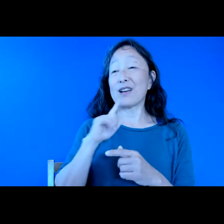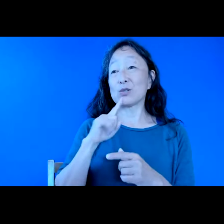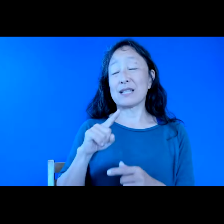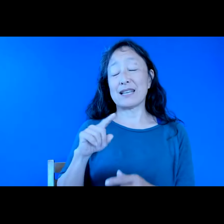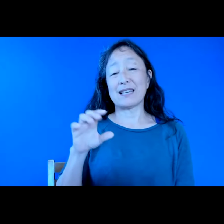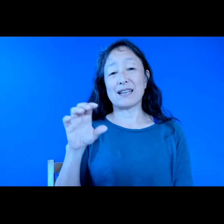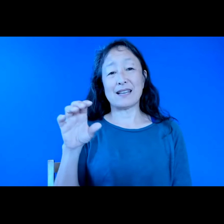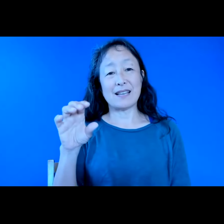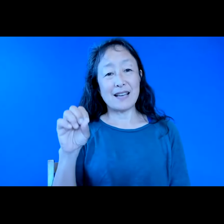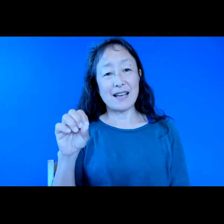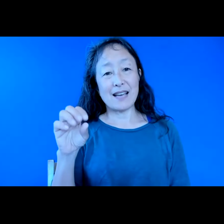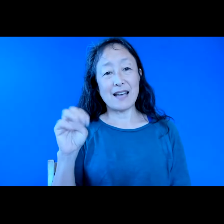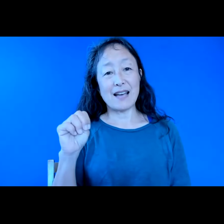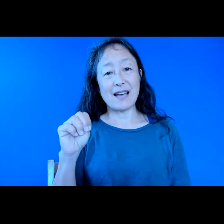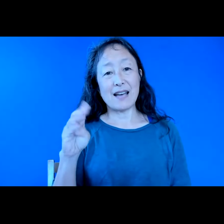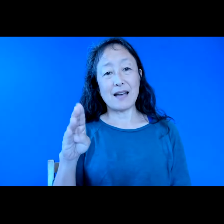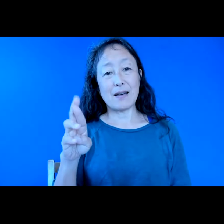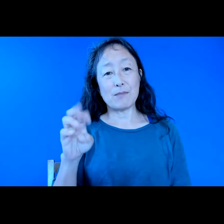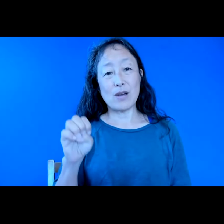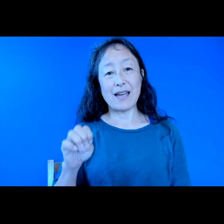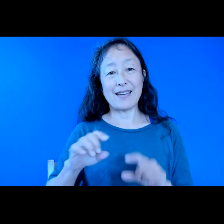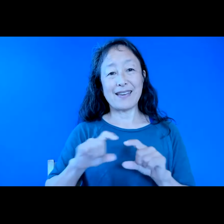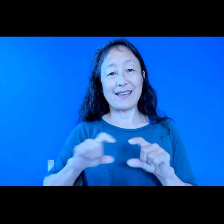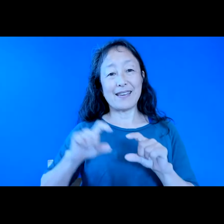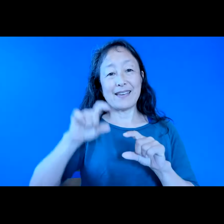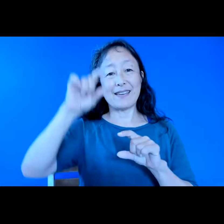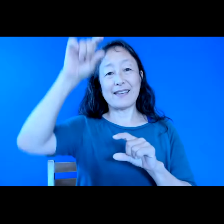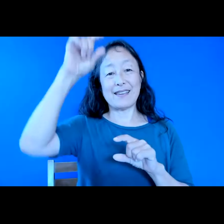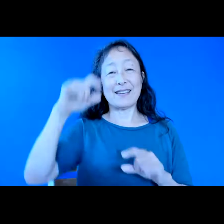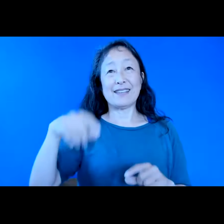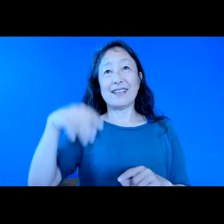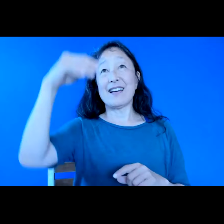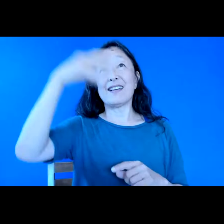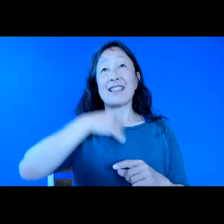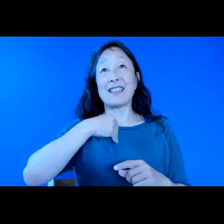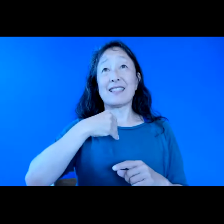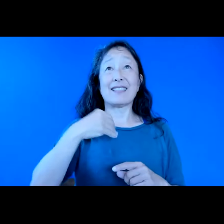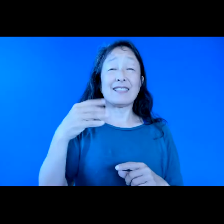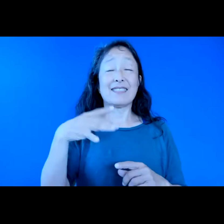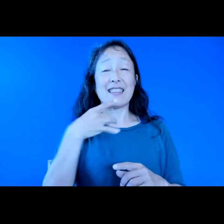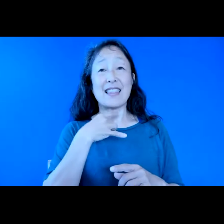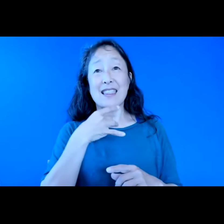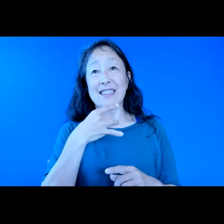So it goes from like, Yeah, all the way down to like dark. I